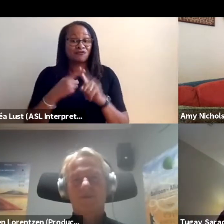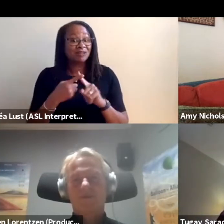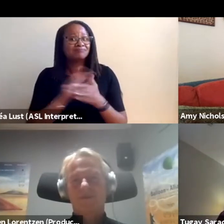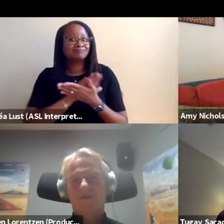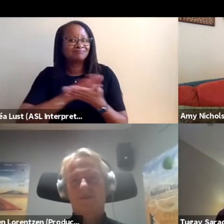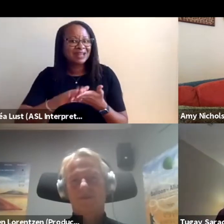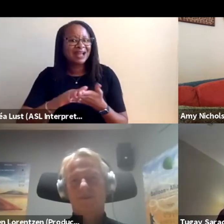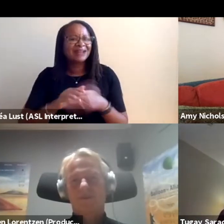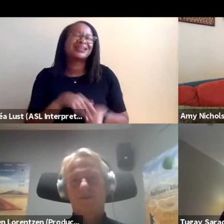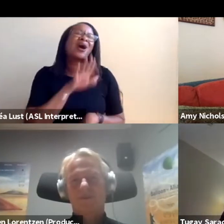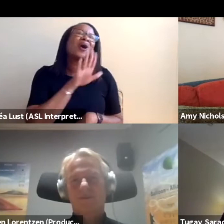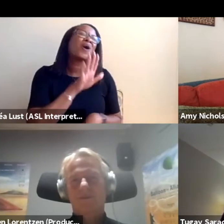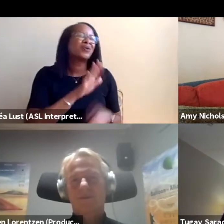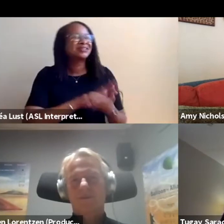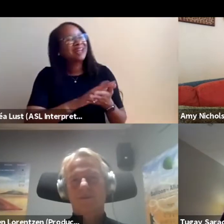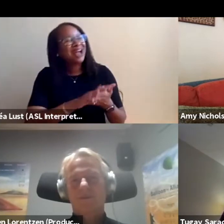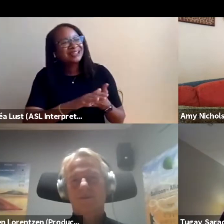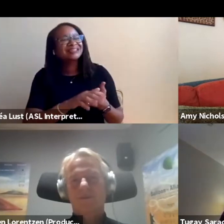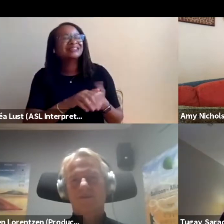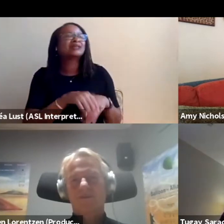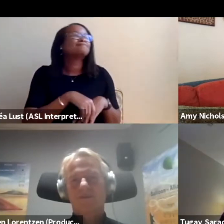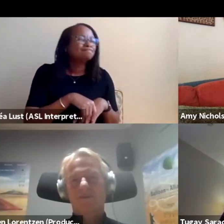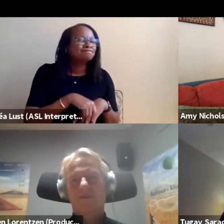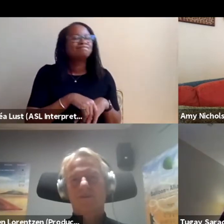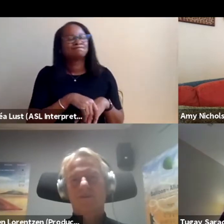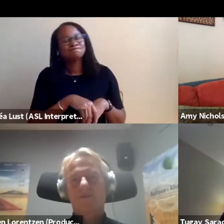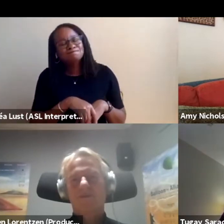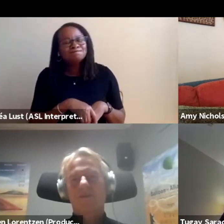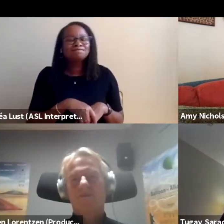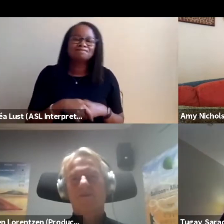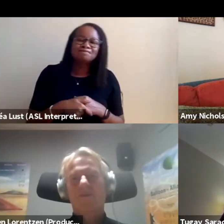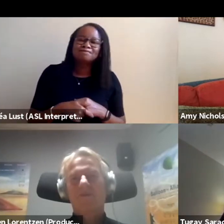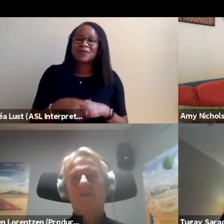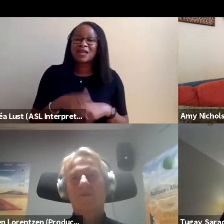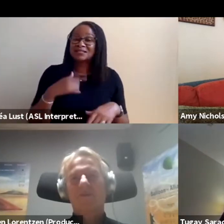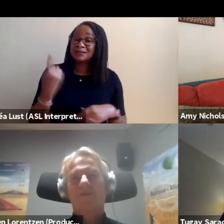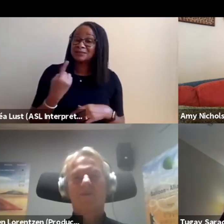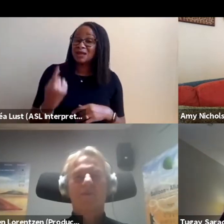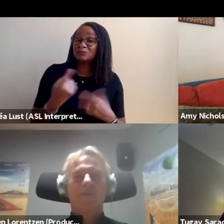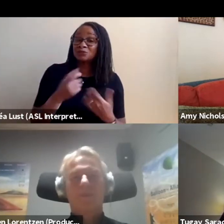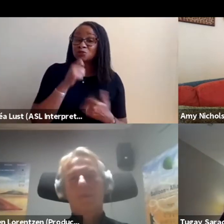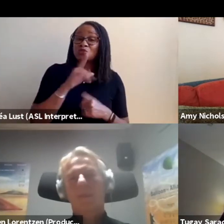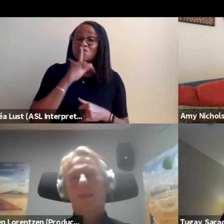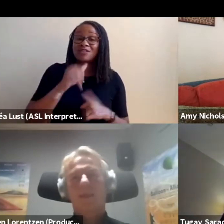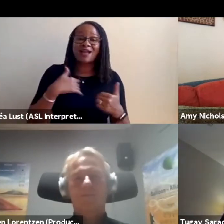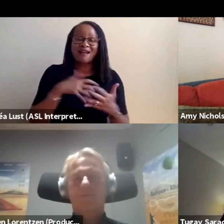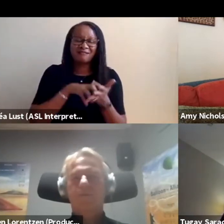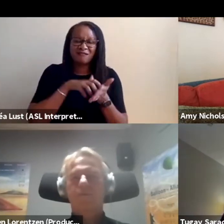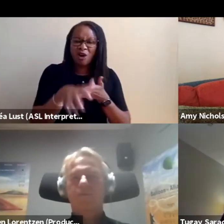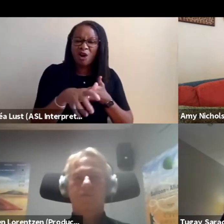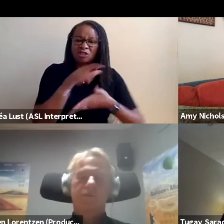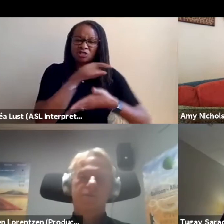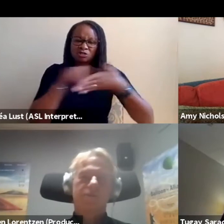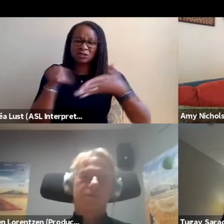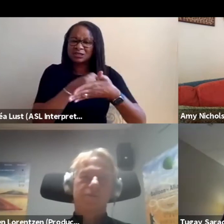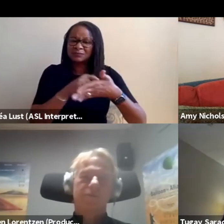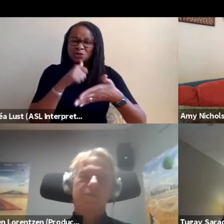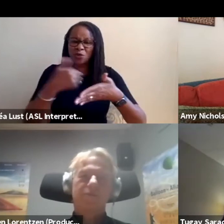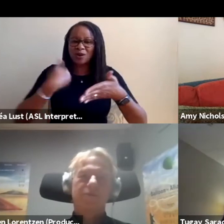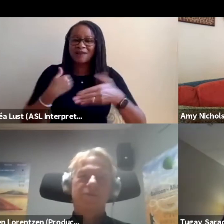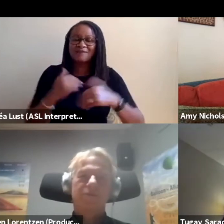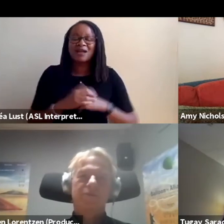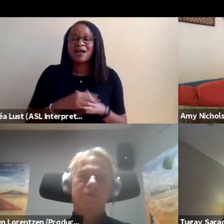oh, it's nice. Yes, it's really kind of, sometimes you don't really have this harsh criticism. And I work with